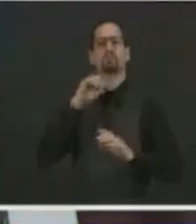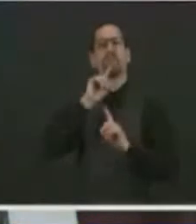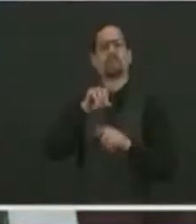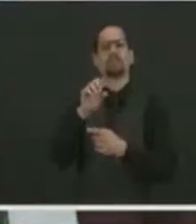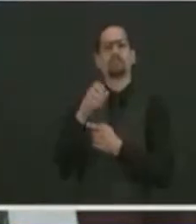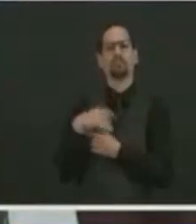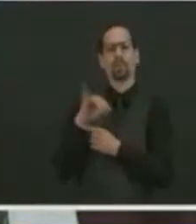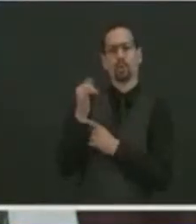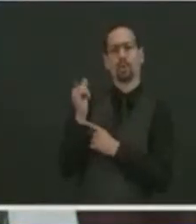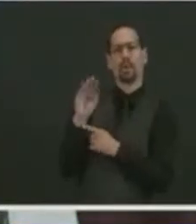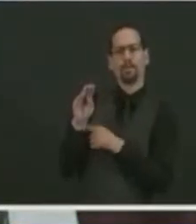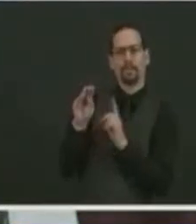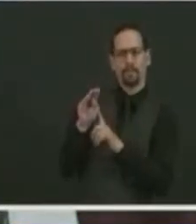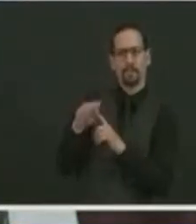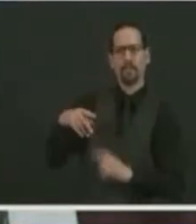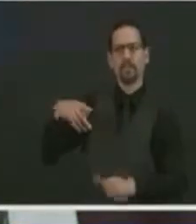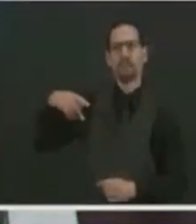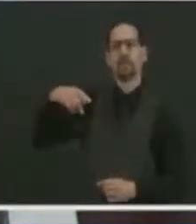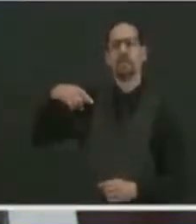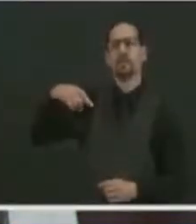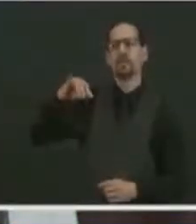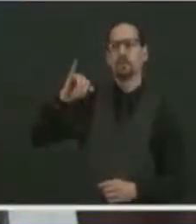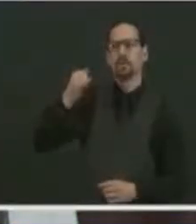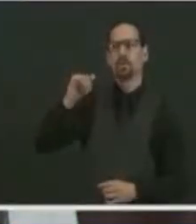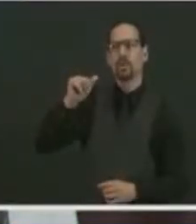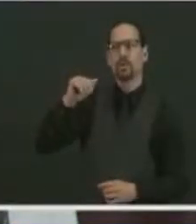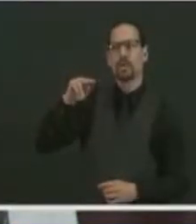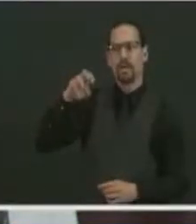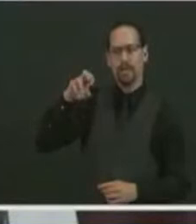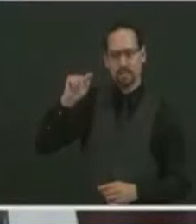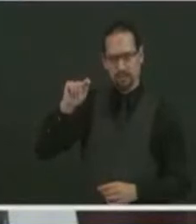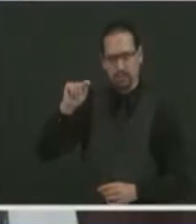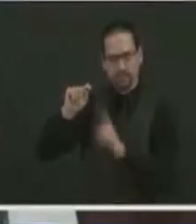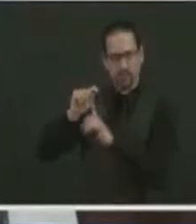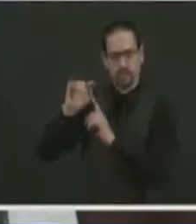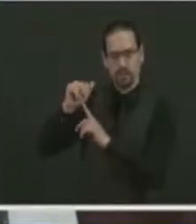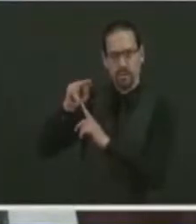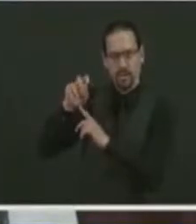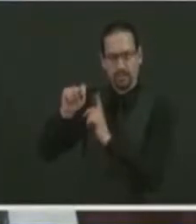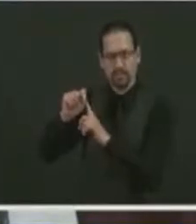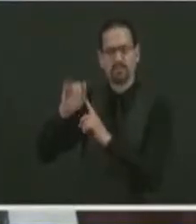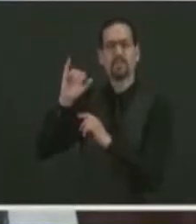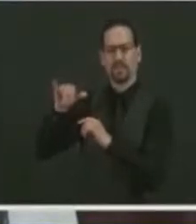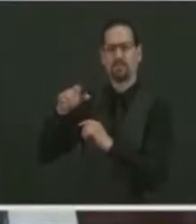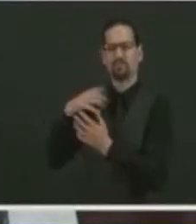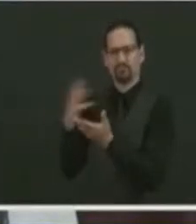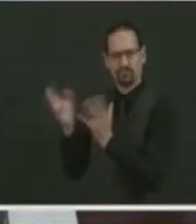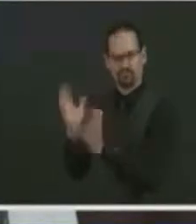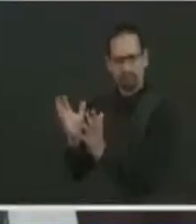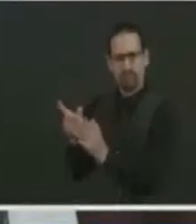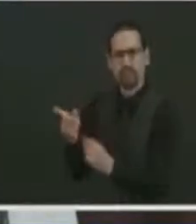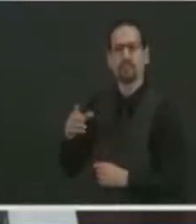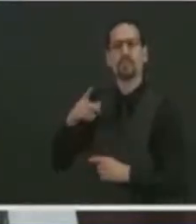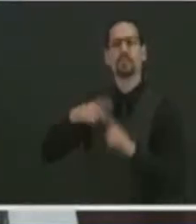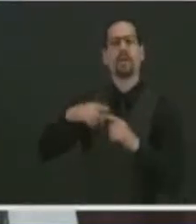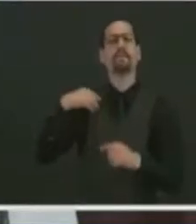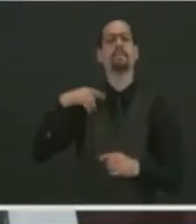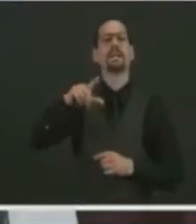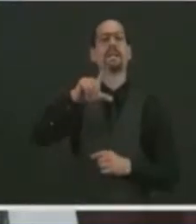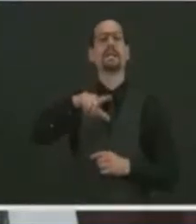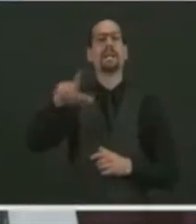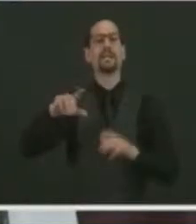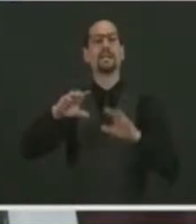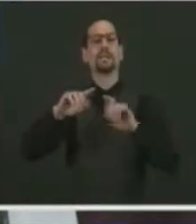tell you exactly who she talks to, but she's exactly talking to people who do Little League. You're talking about Little League specifically? Little